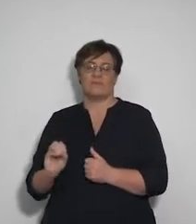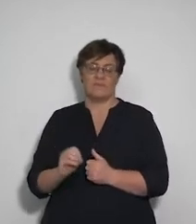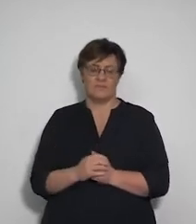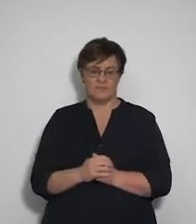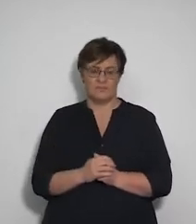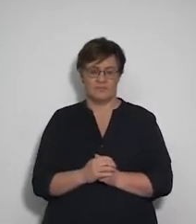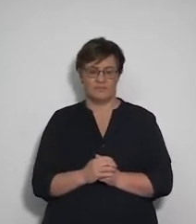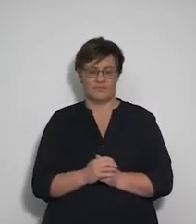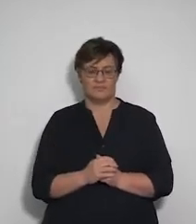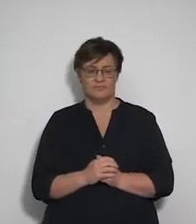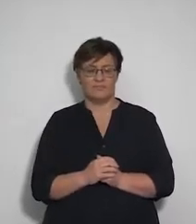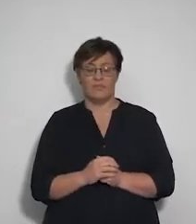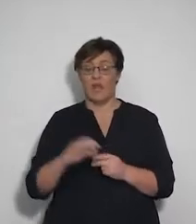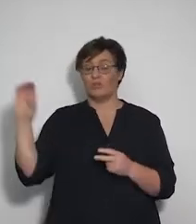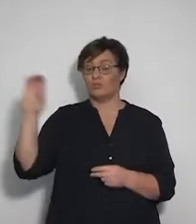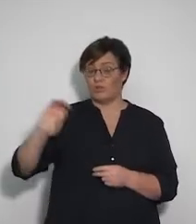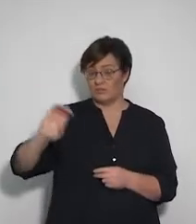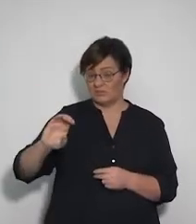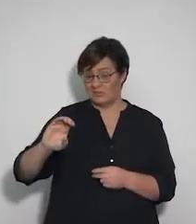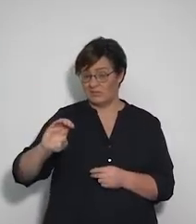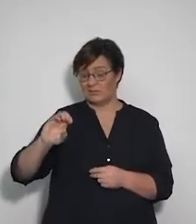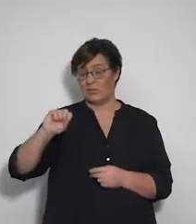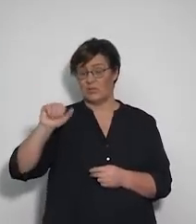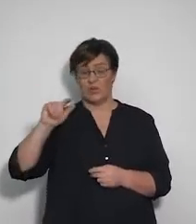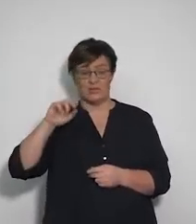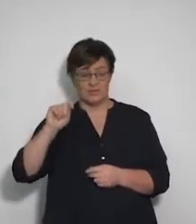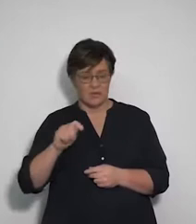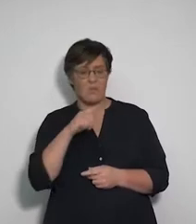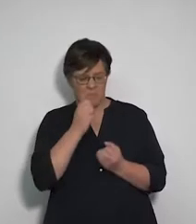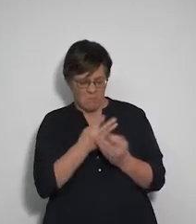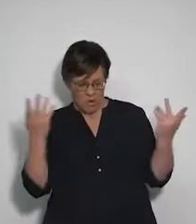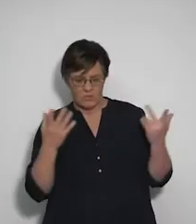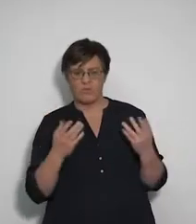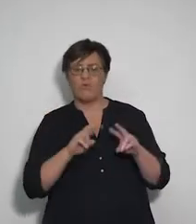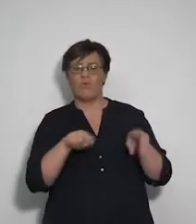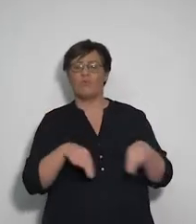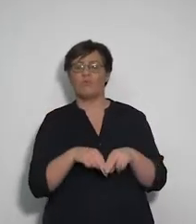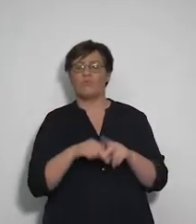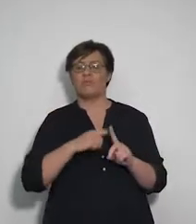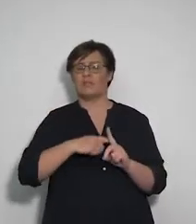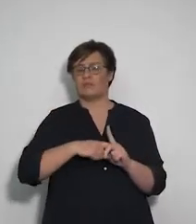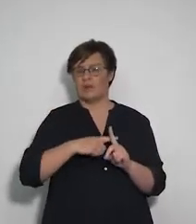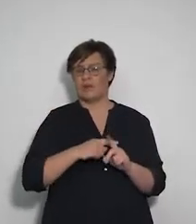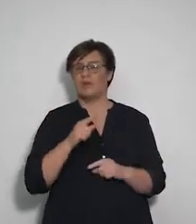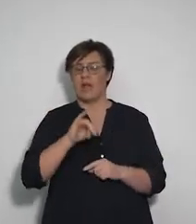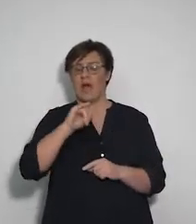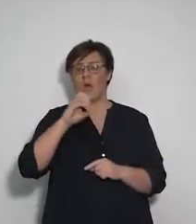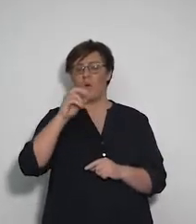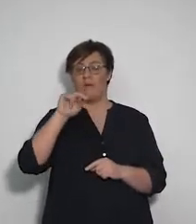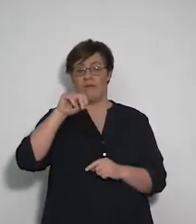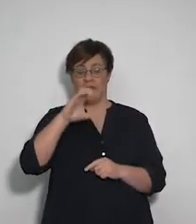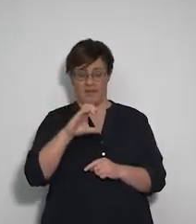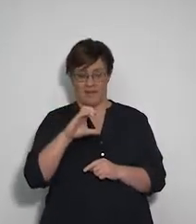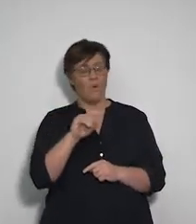right? And then salts, which are actually solid, most of them at room temperatures, they are ionic substances because